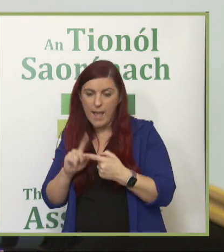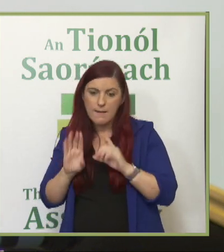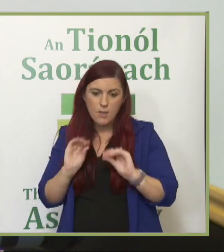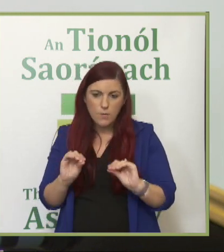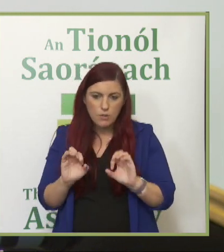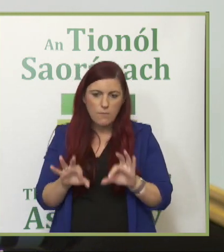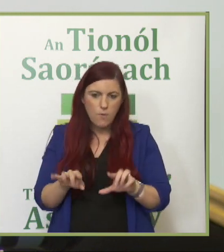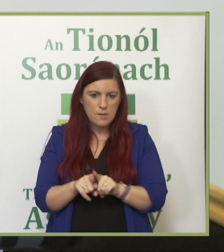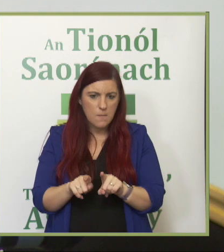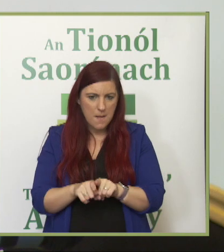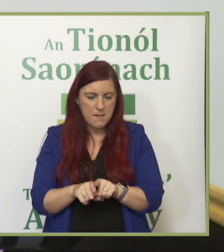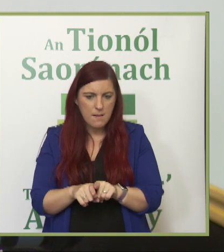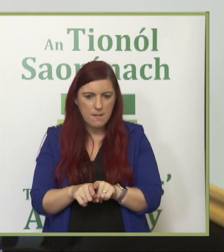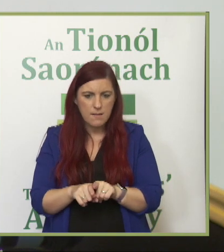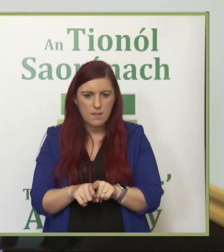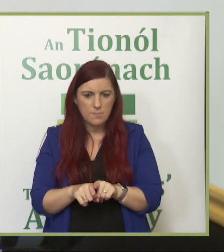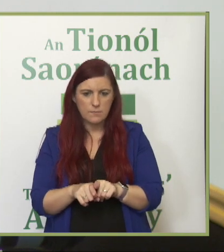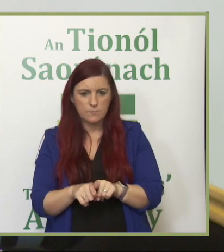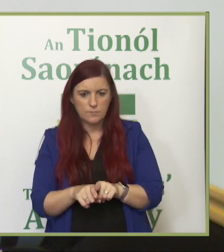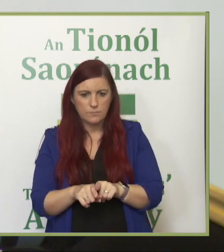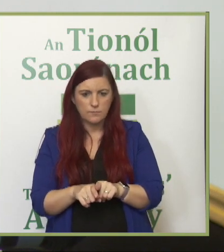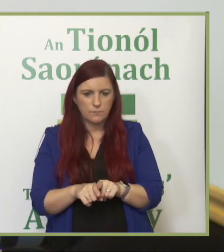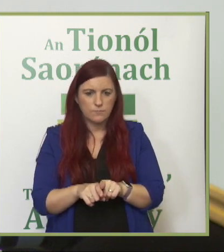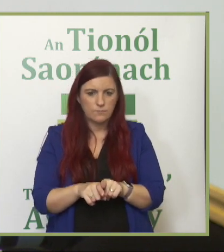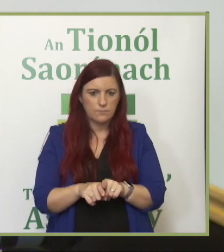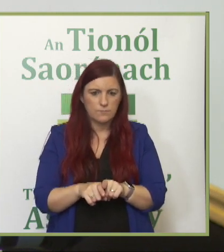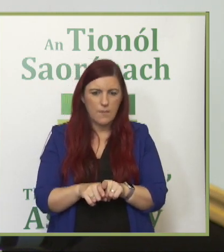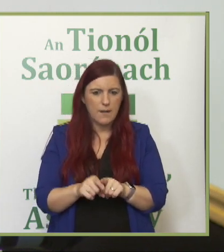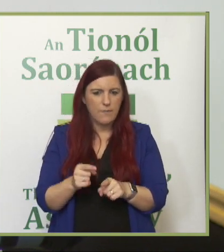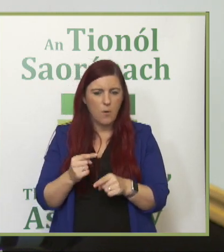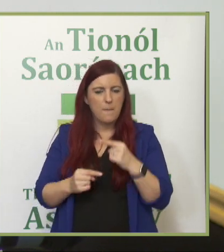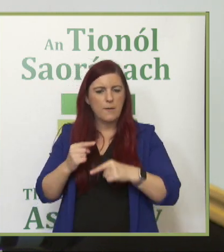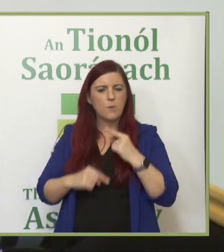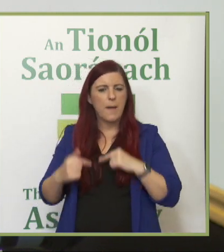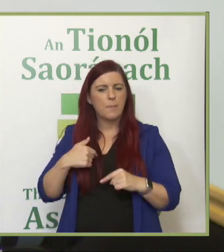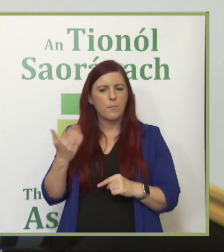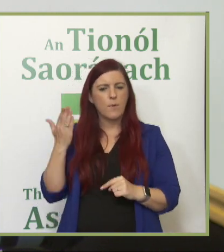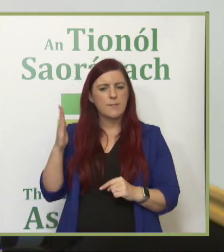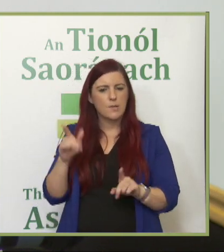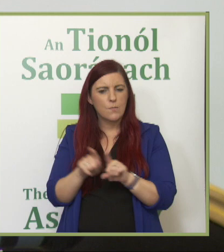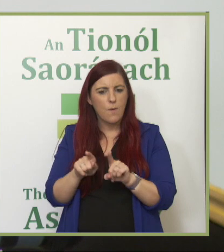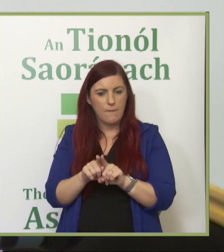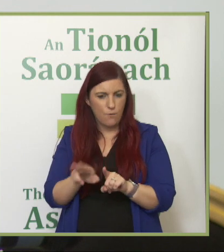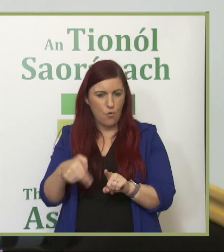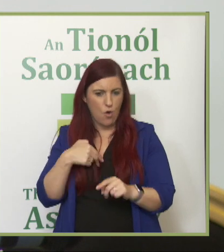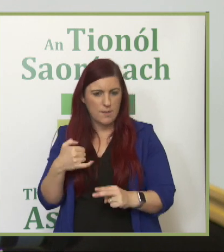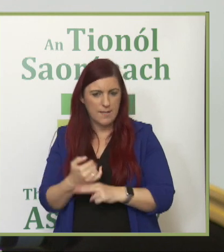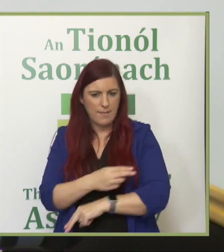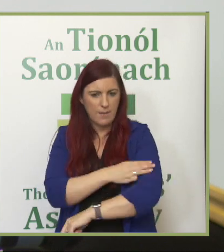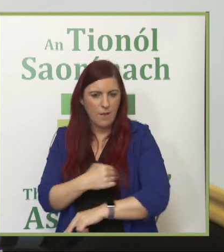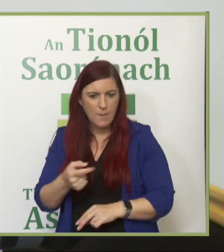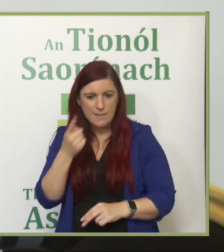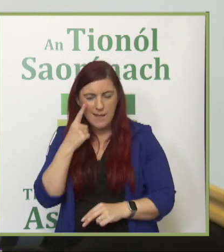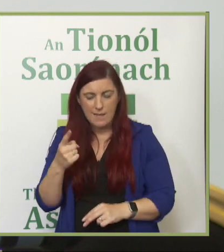well. And again, I reference back to my presentation, you know, for us in An Garda Síochána, we see there's a